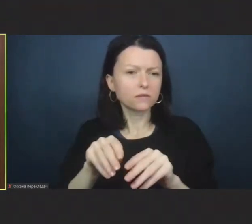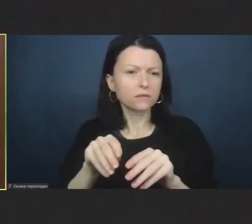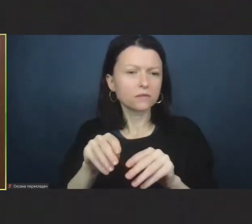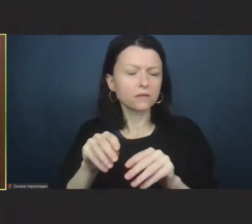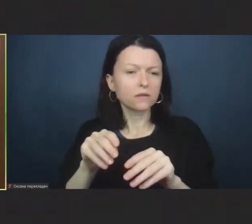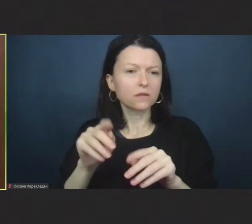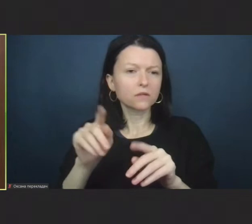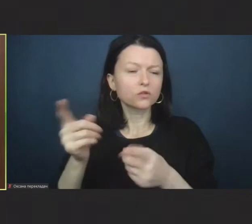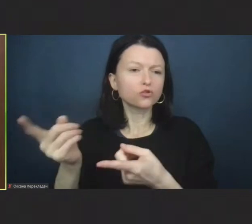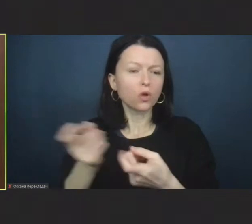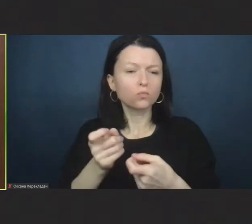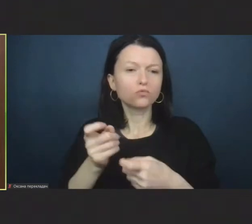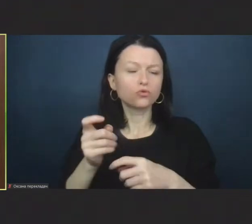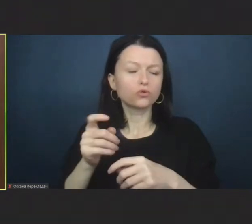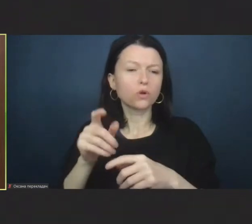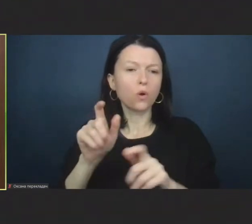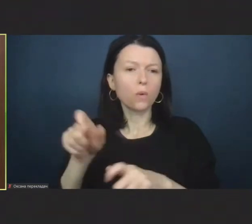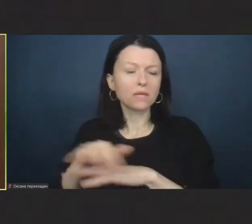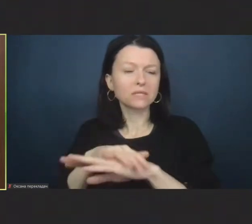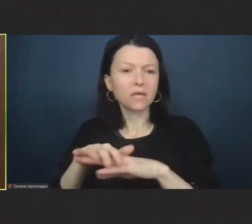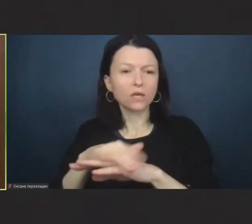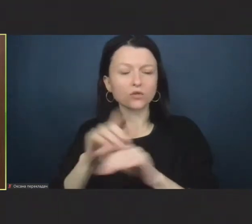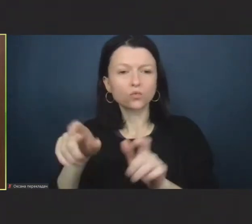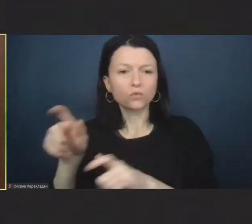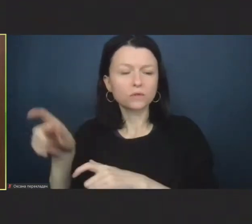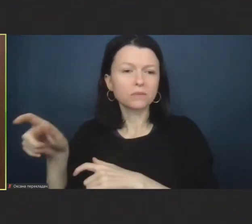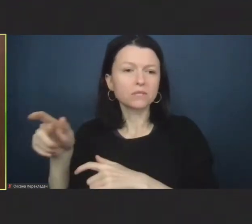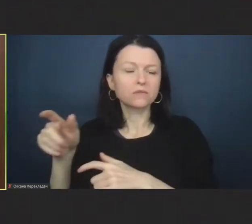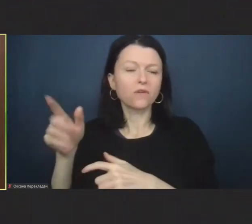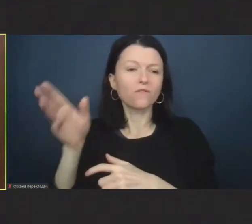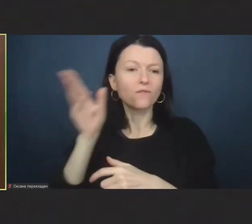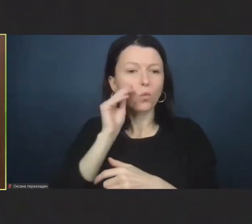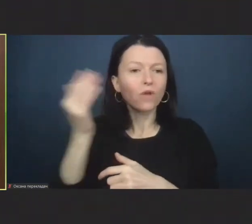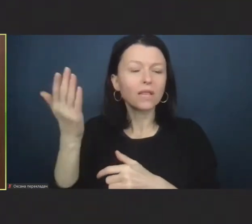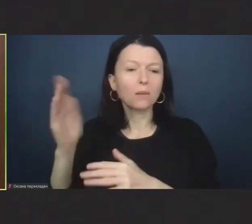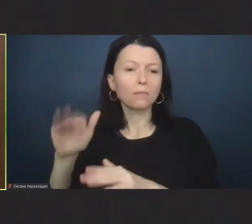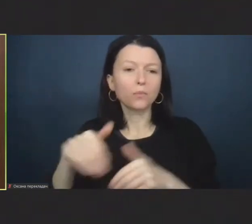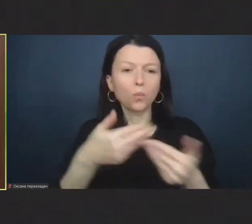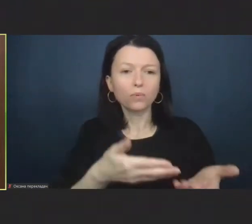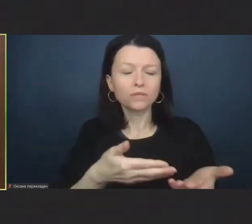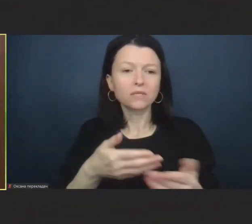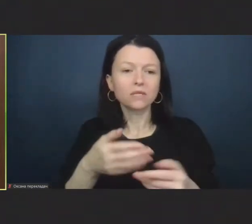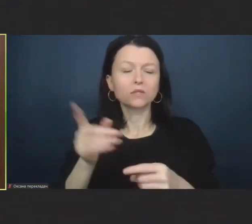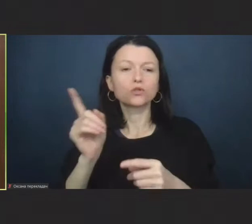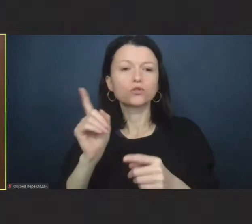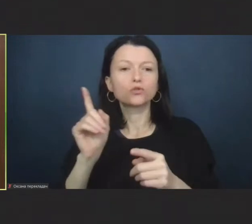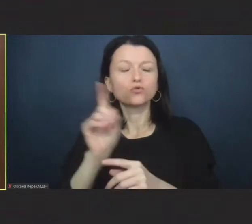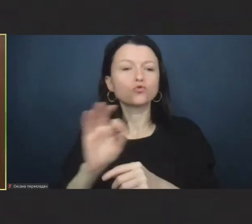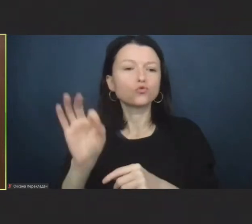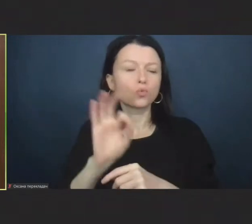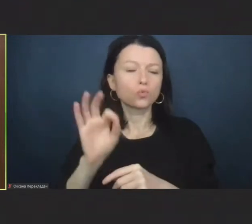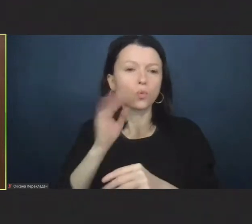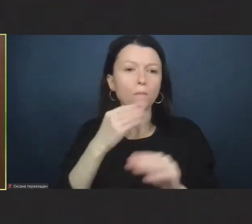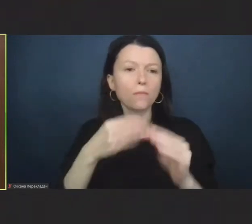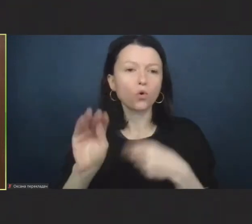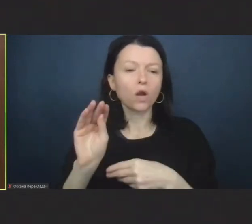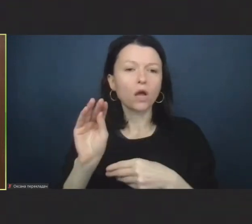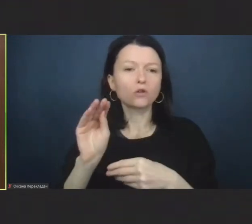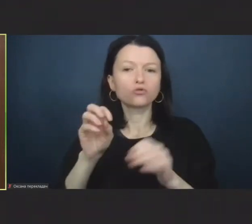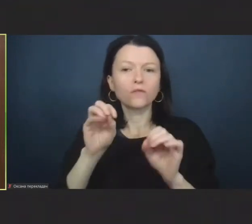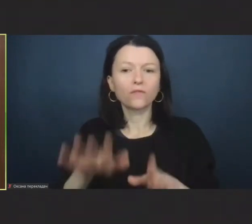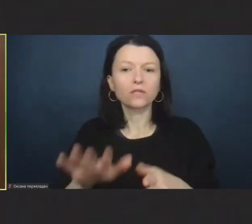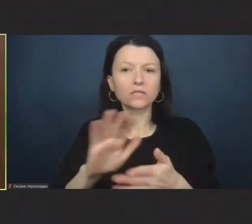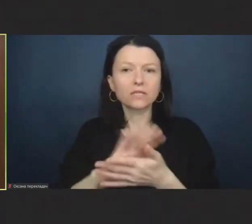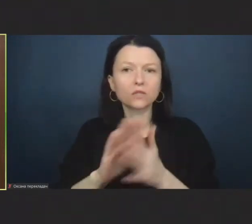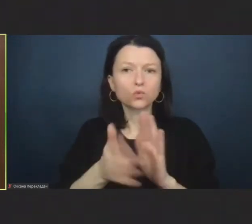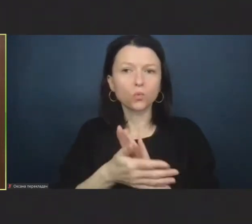the representation of the NGOs, so that the NGOs' interests and suggestions should be